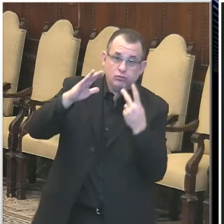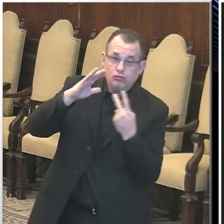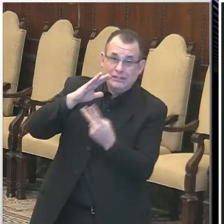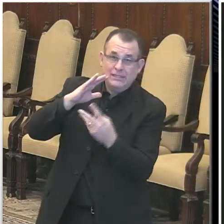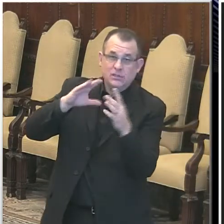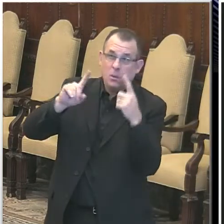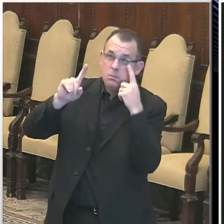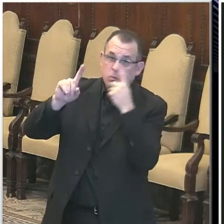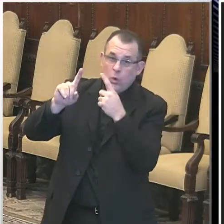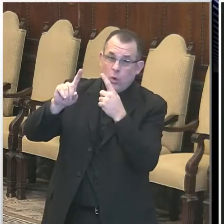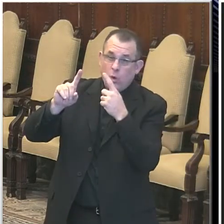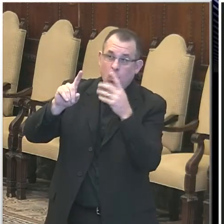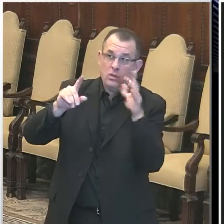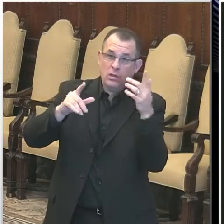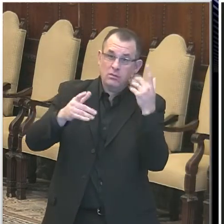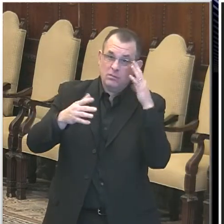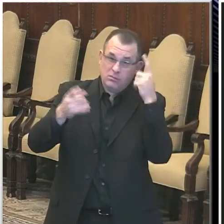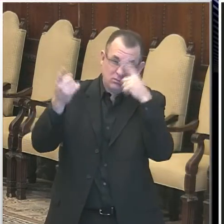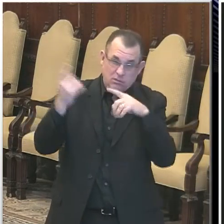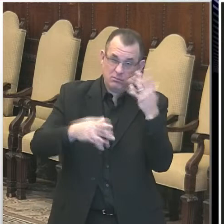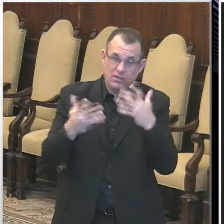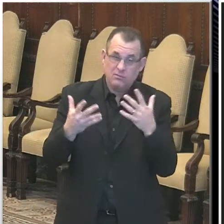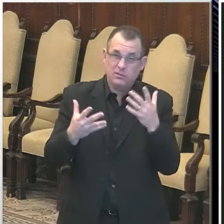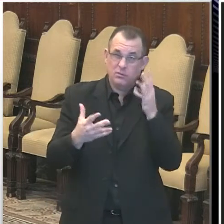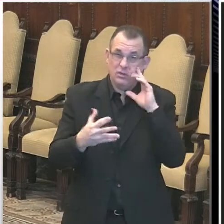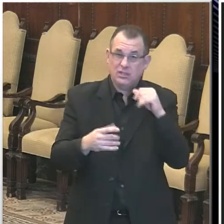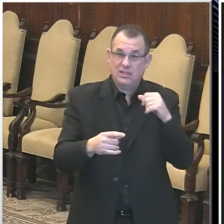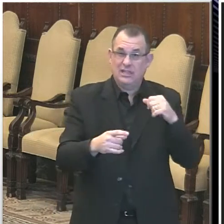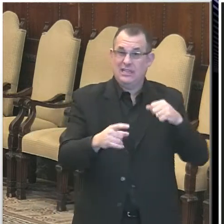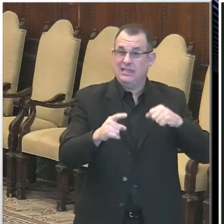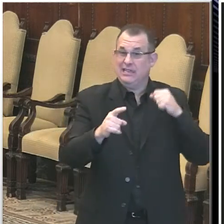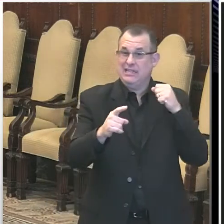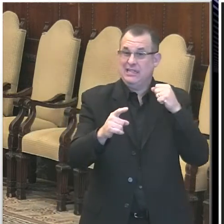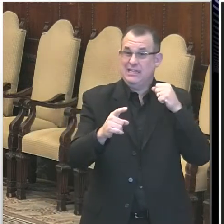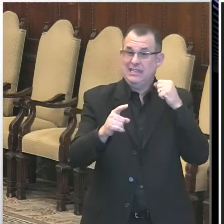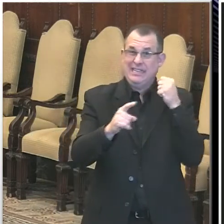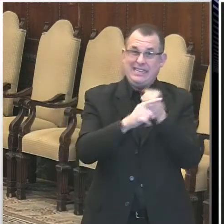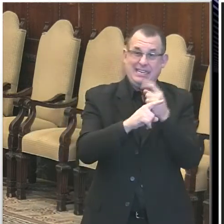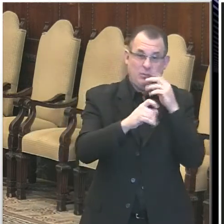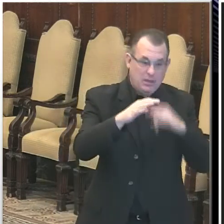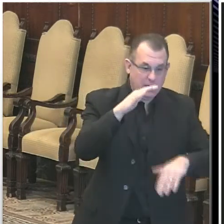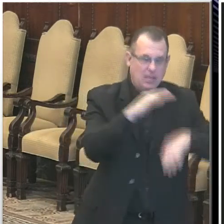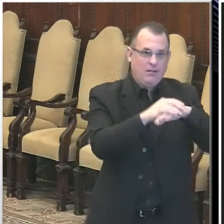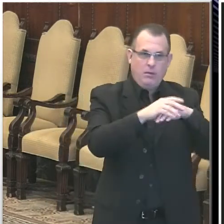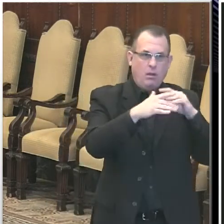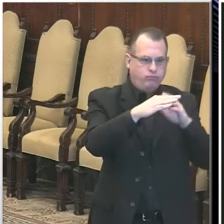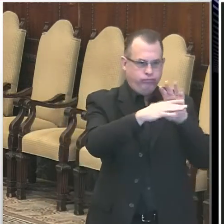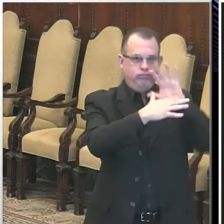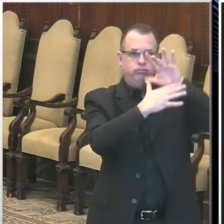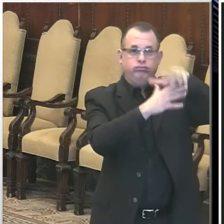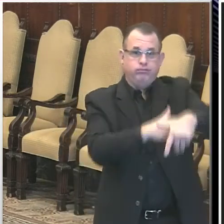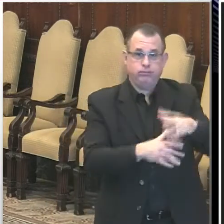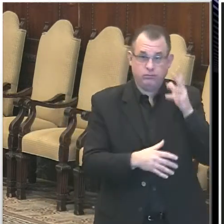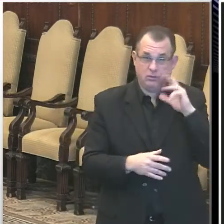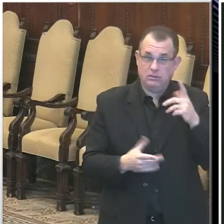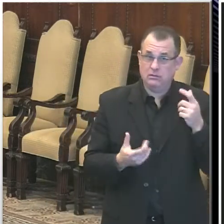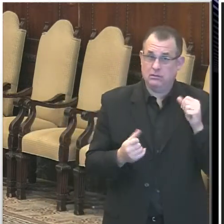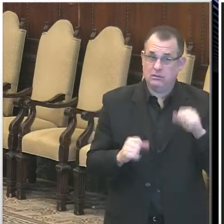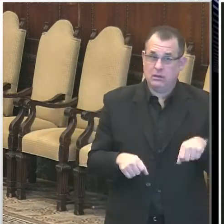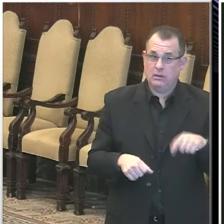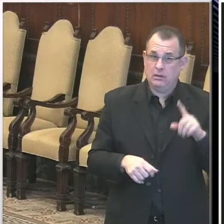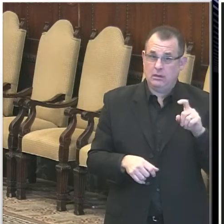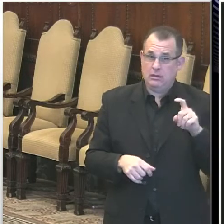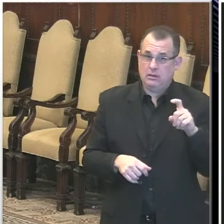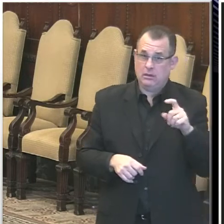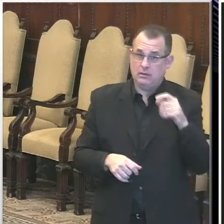might really hit higher up now than they are now? I'm just trying to figure out where we, is it any prediction to get worse than it is